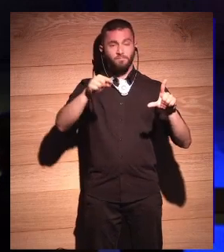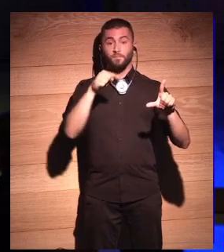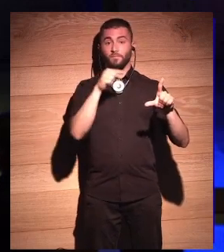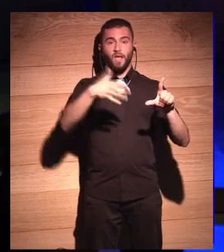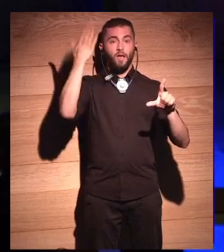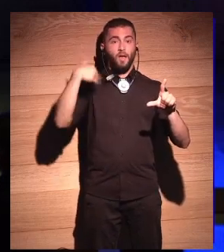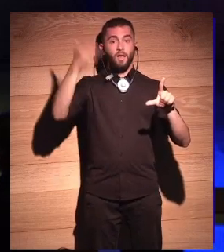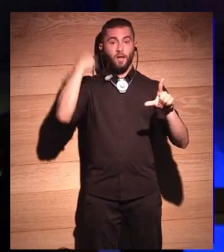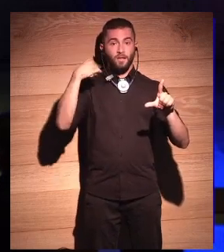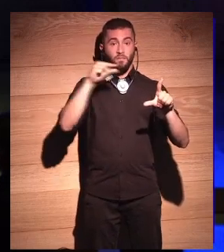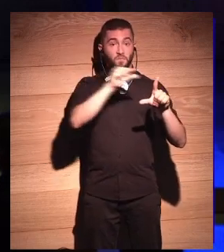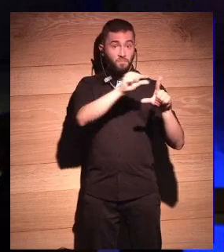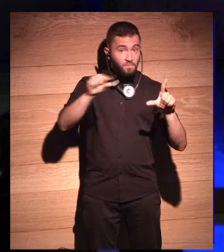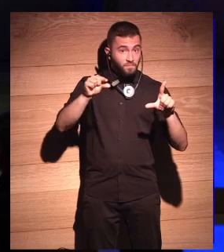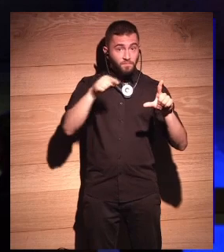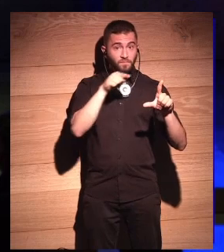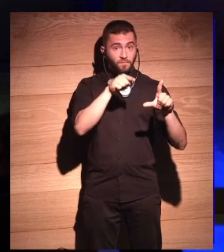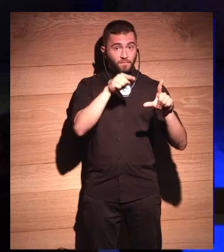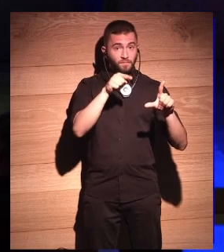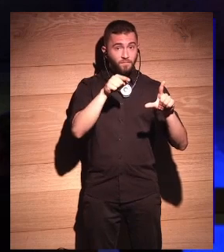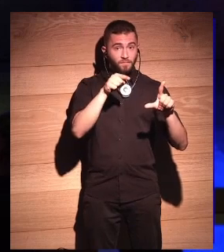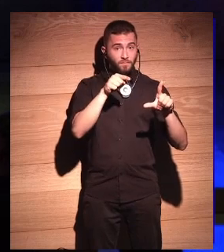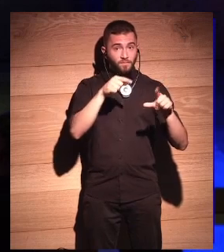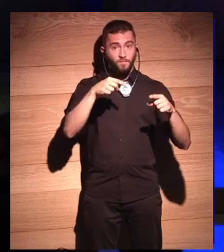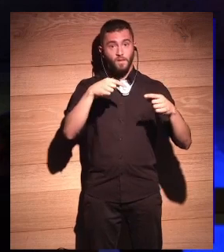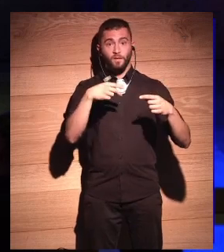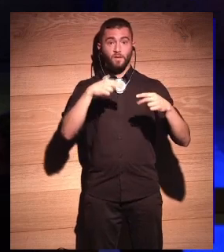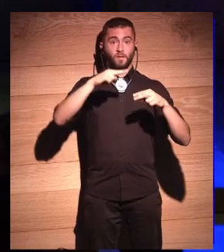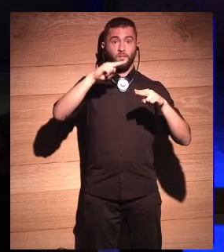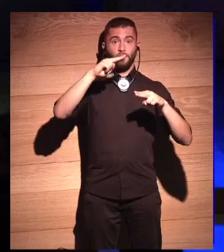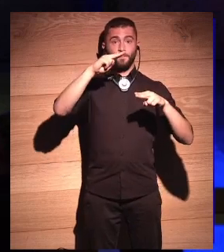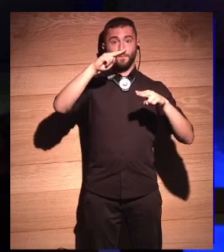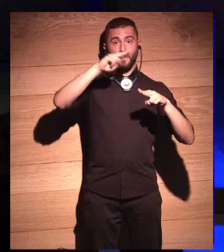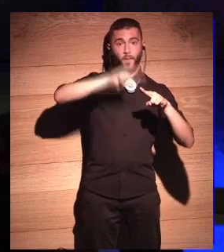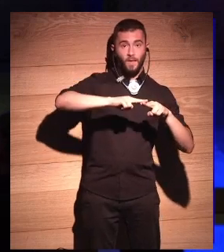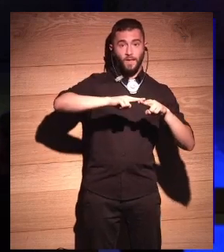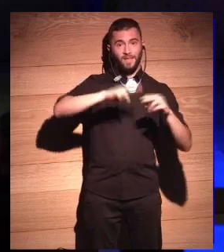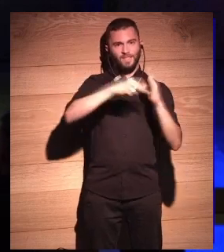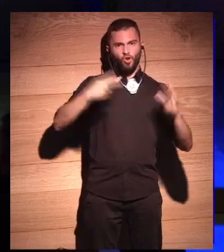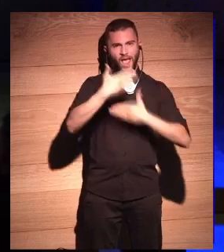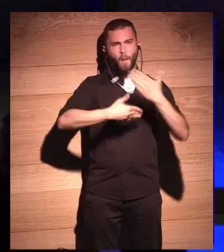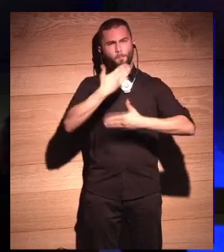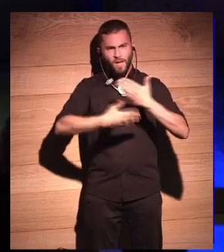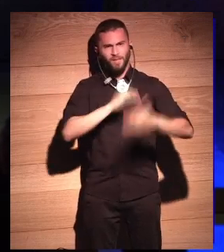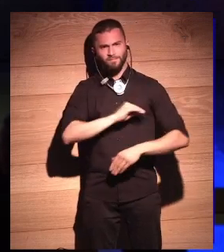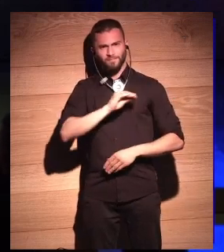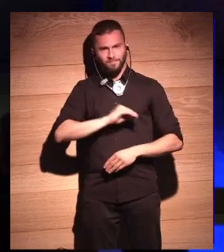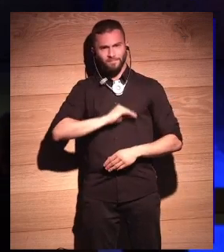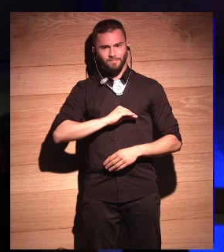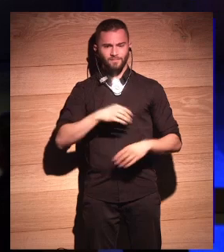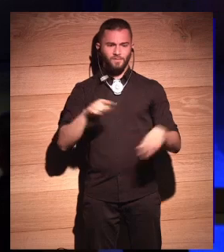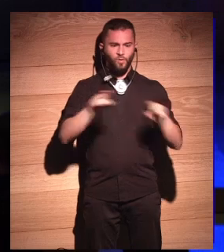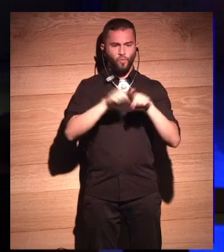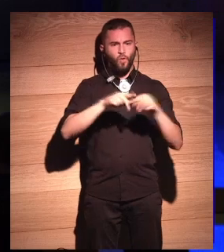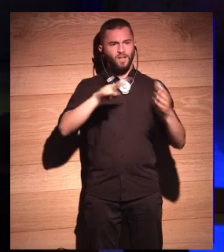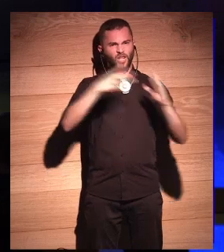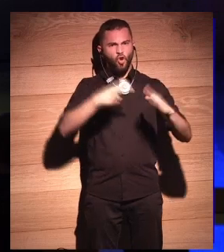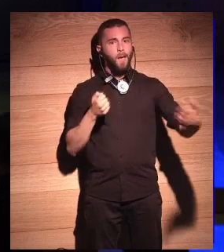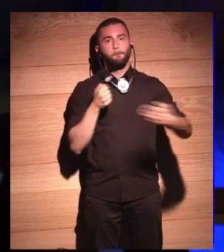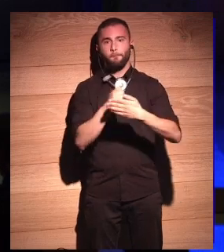piece of technology. It still is, but yeah, that was like super high-tech 40,000 years ago. And according to